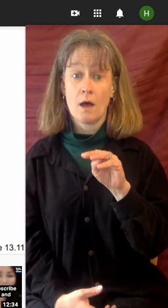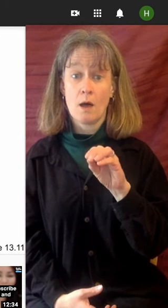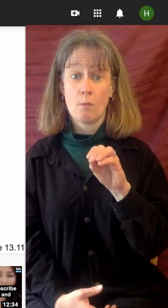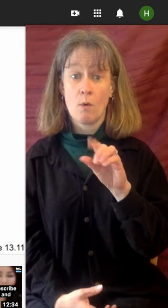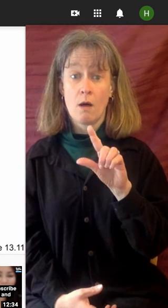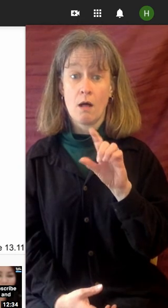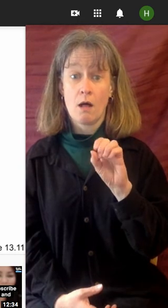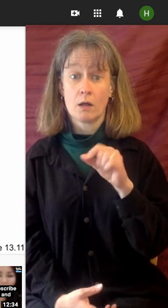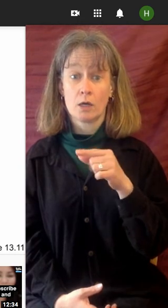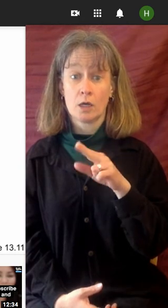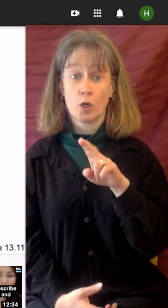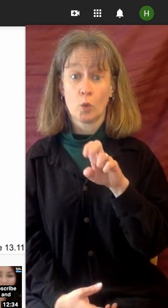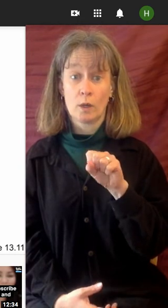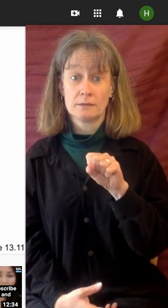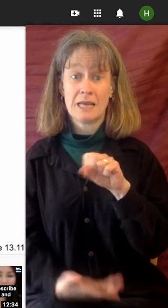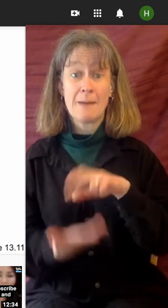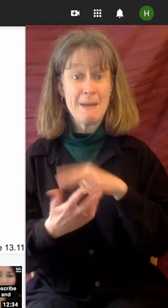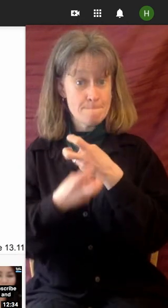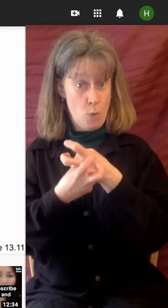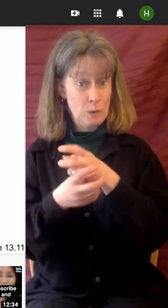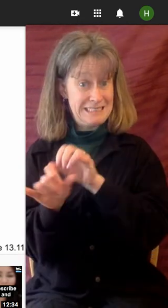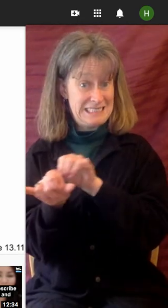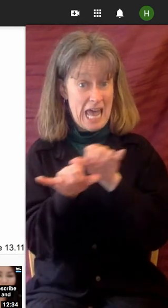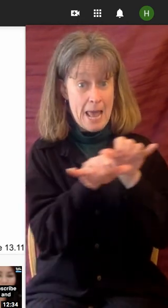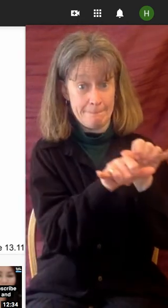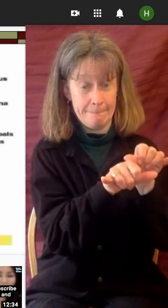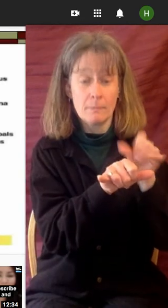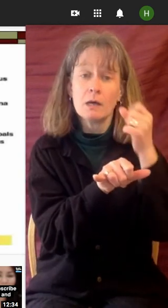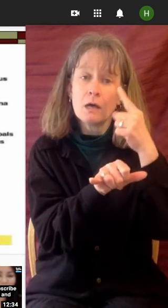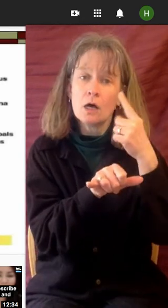bones, very different function.